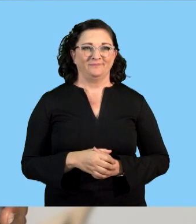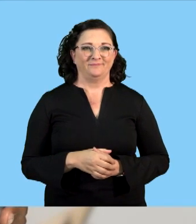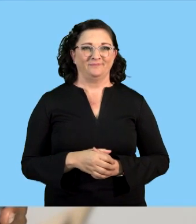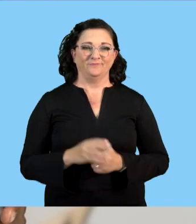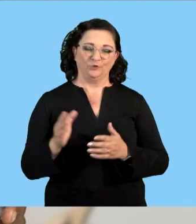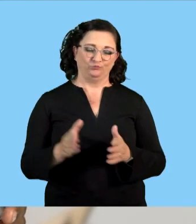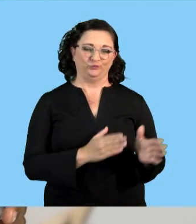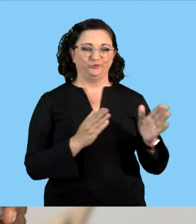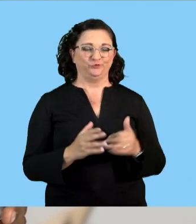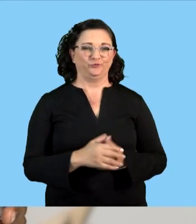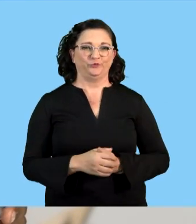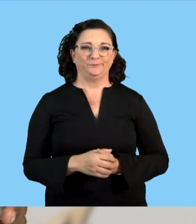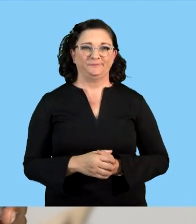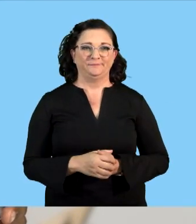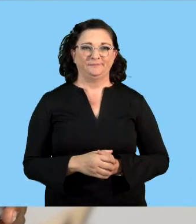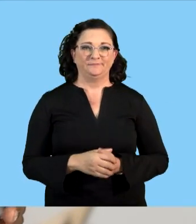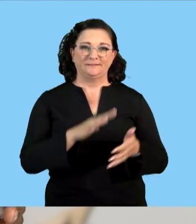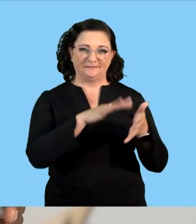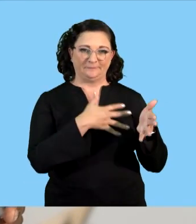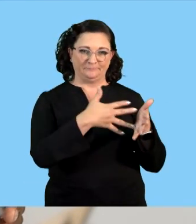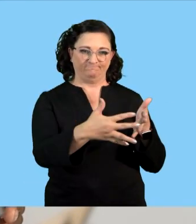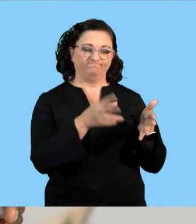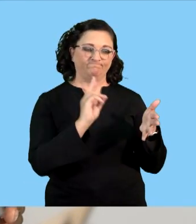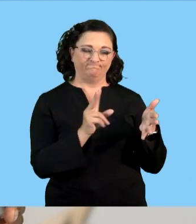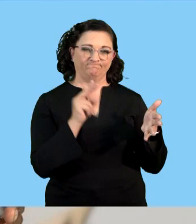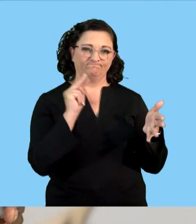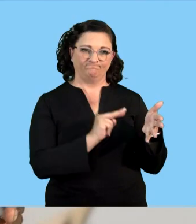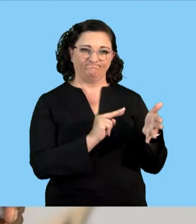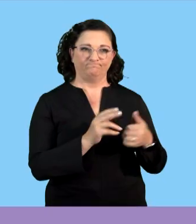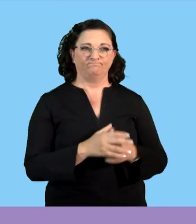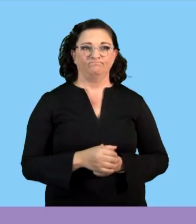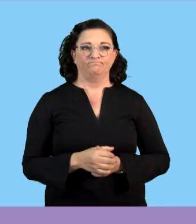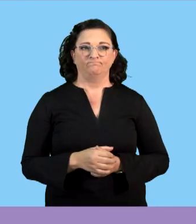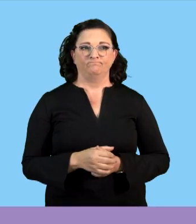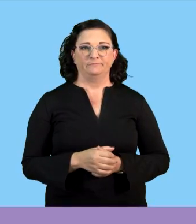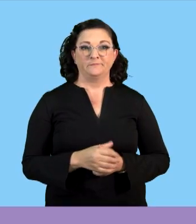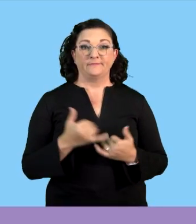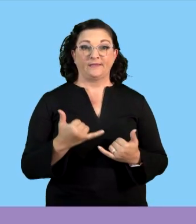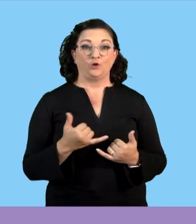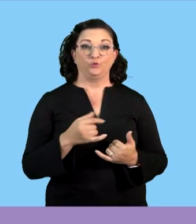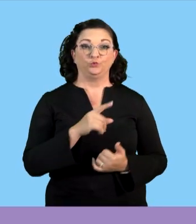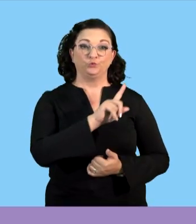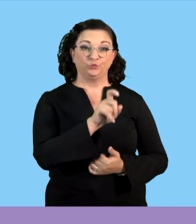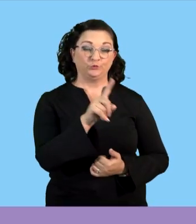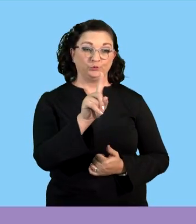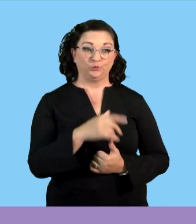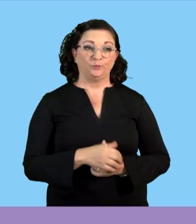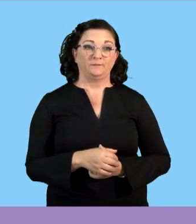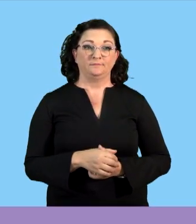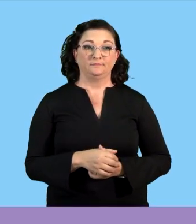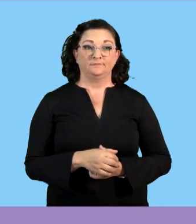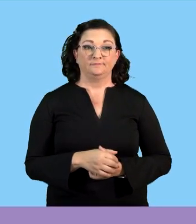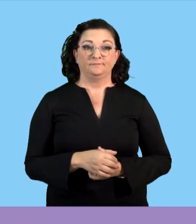Yes. Let's move on. Look at the table again. The question, or the third one,